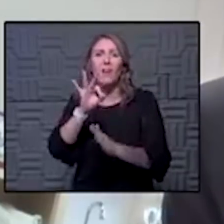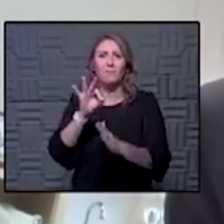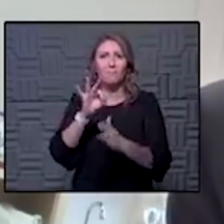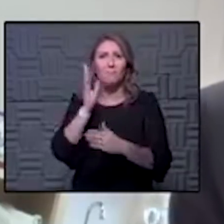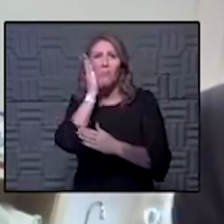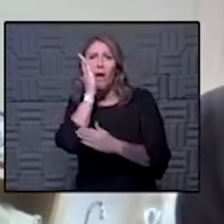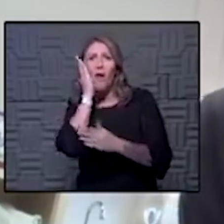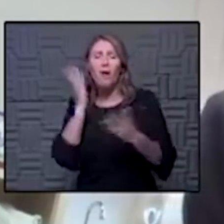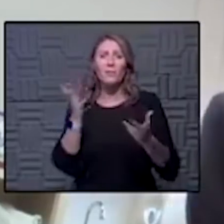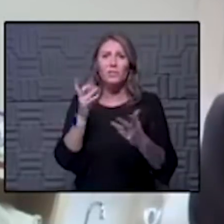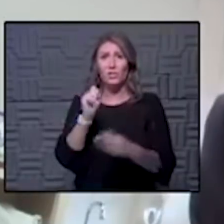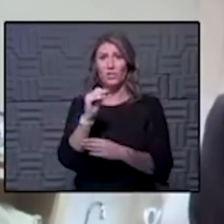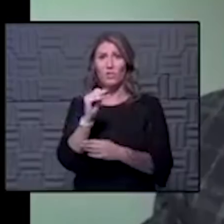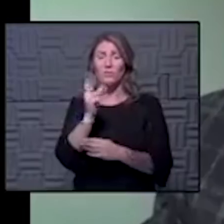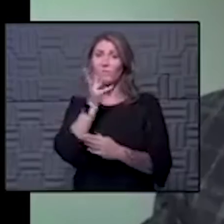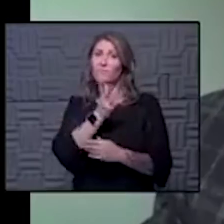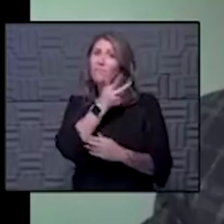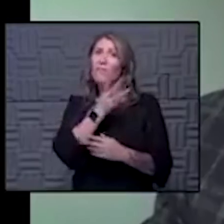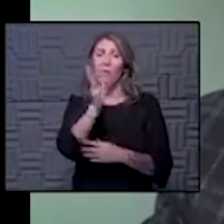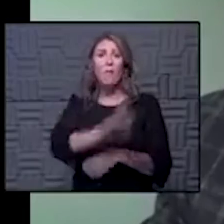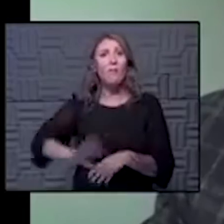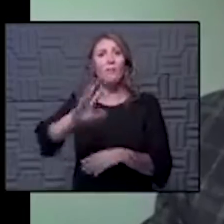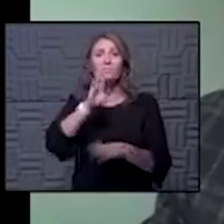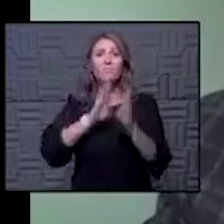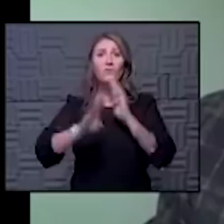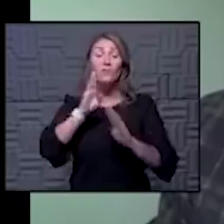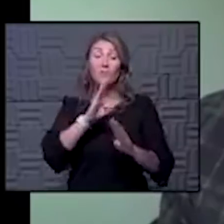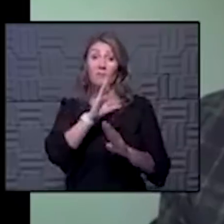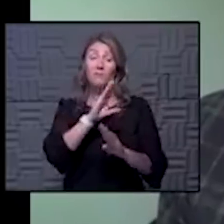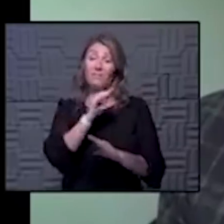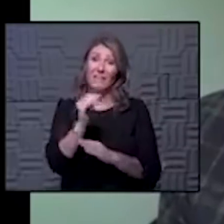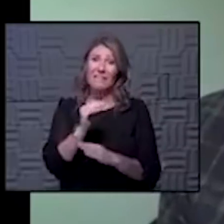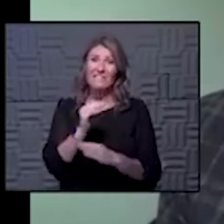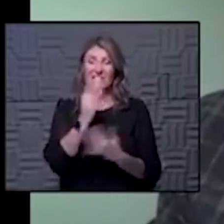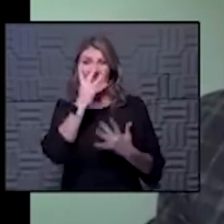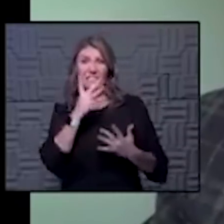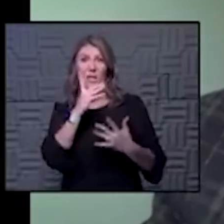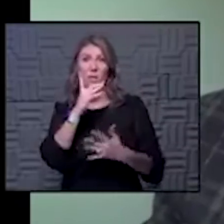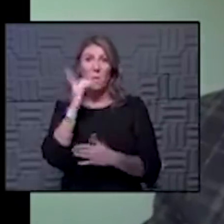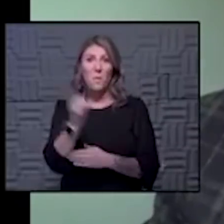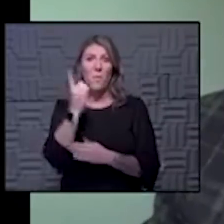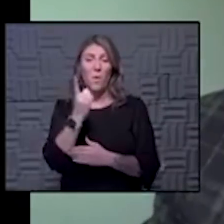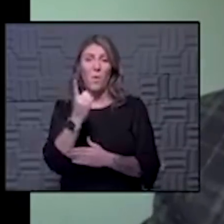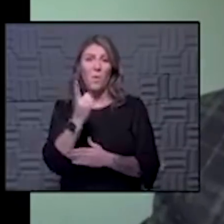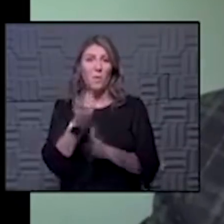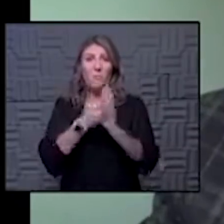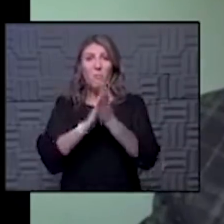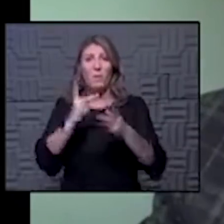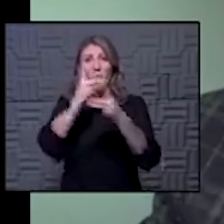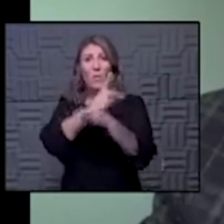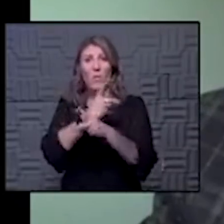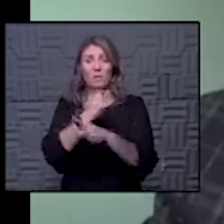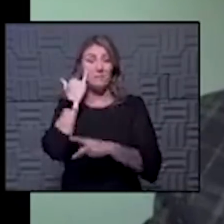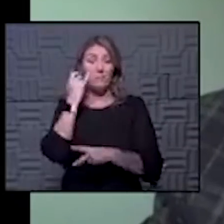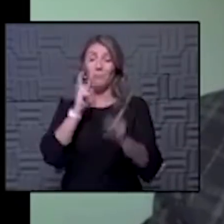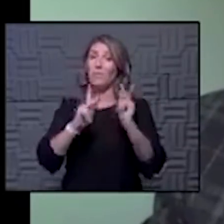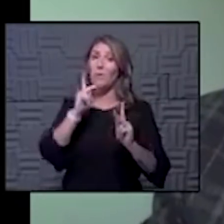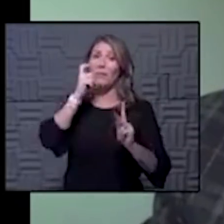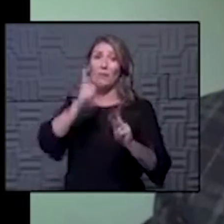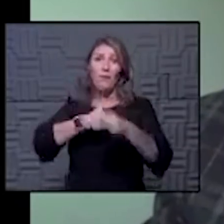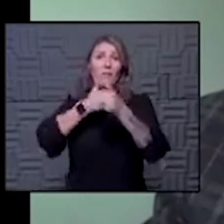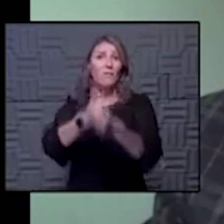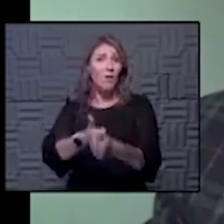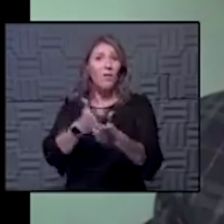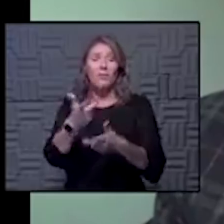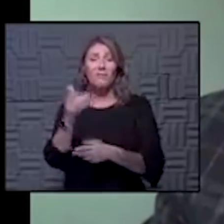docs. Yeah, but it's only going to get worse. And the problem is that until there's better compliance with the rules of infection control, it's just not